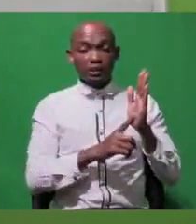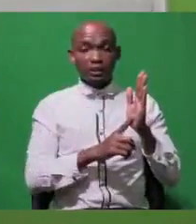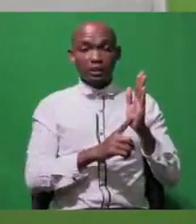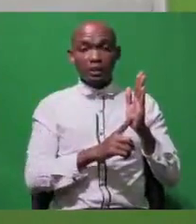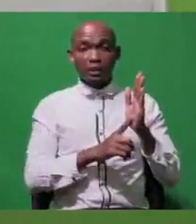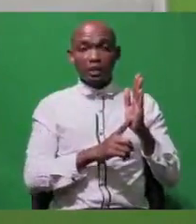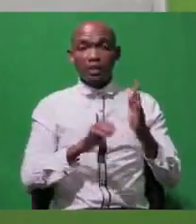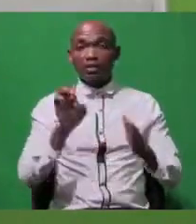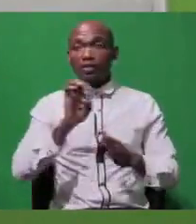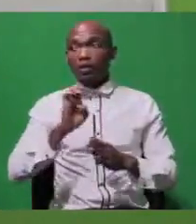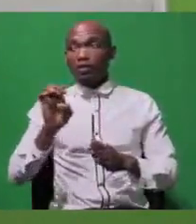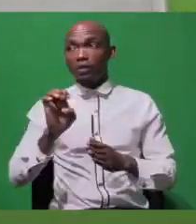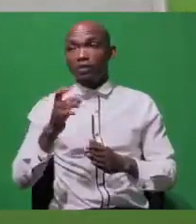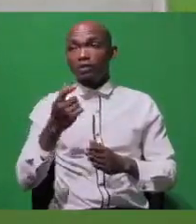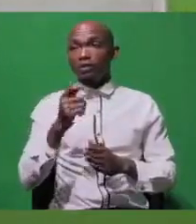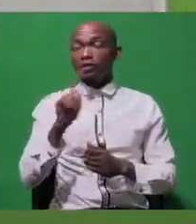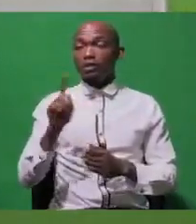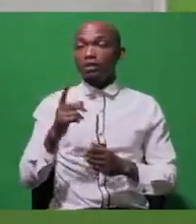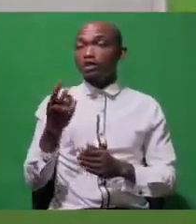6,400 is.